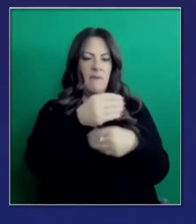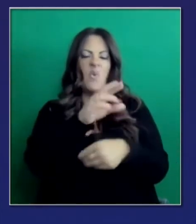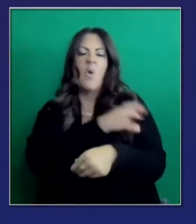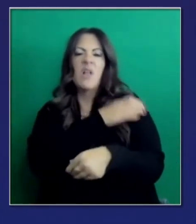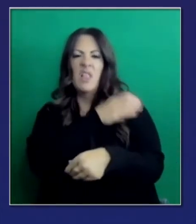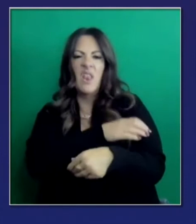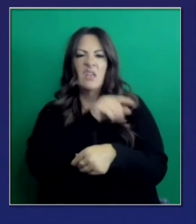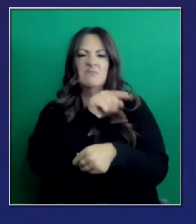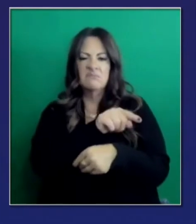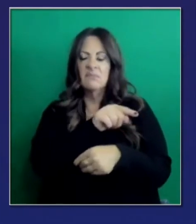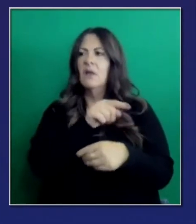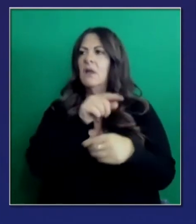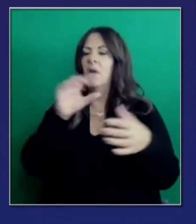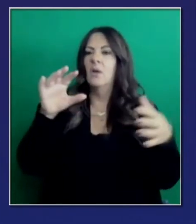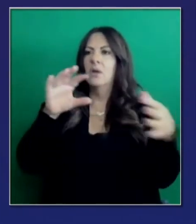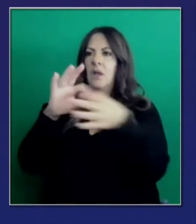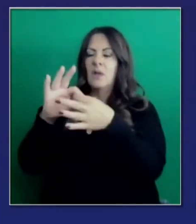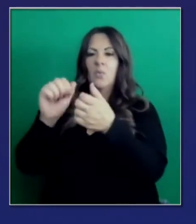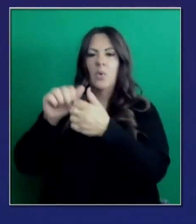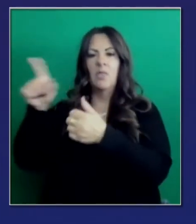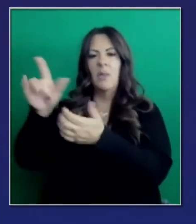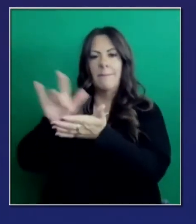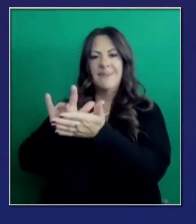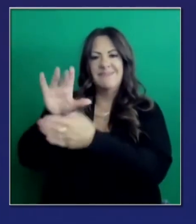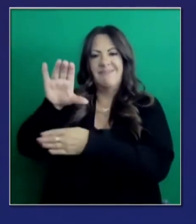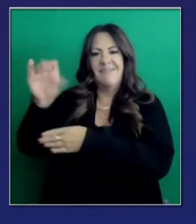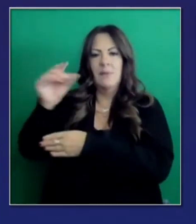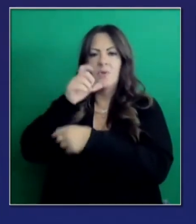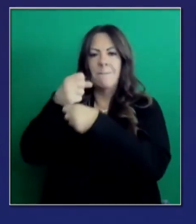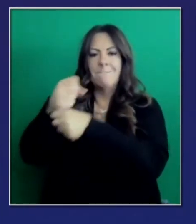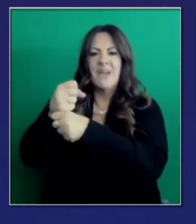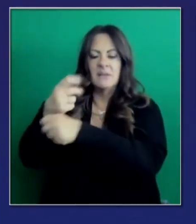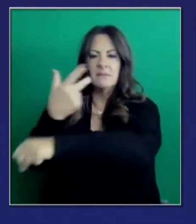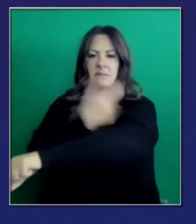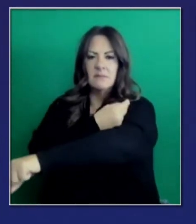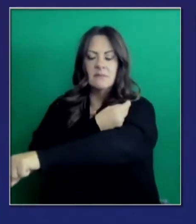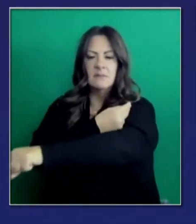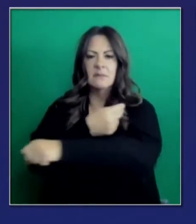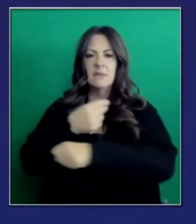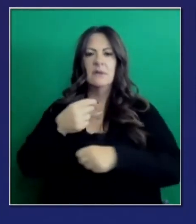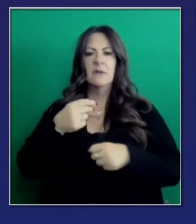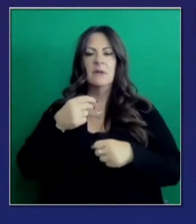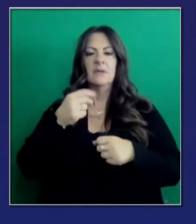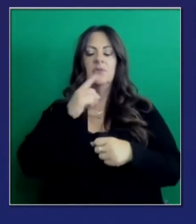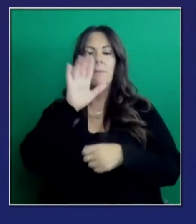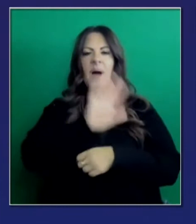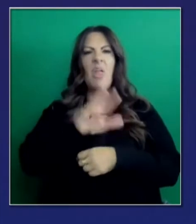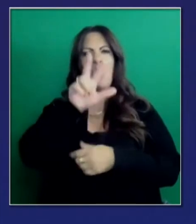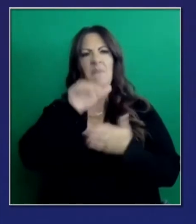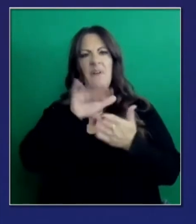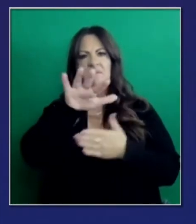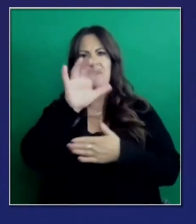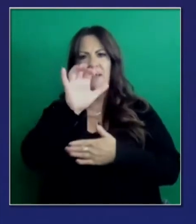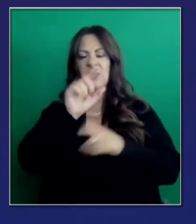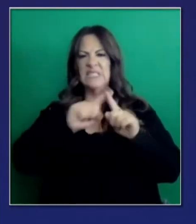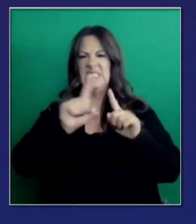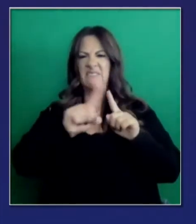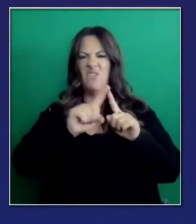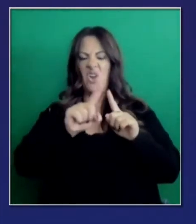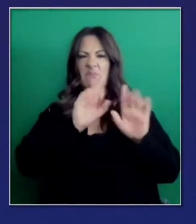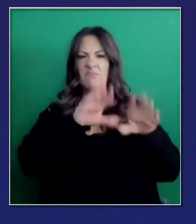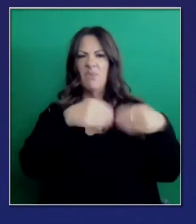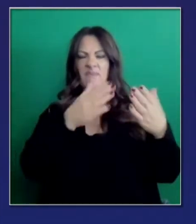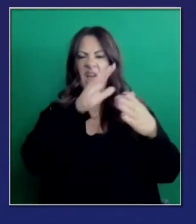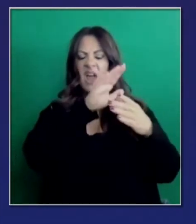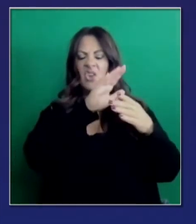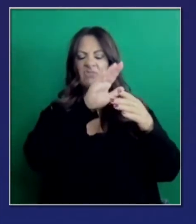folks in that broader provider network, over 3,500 active, some very, very small, some are very efficient